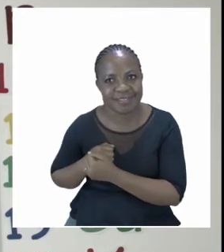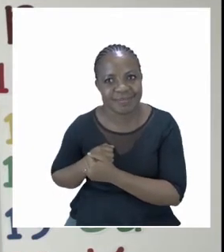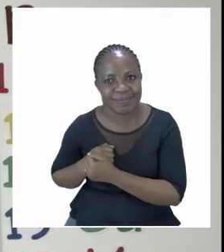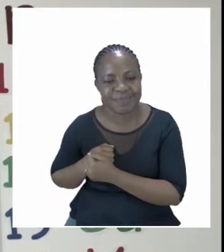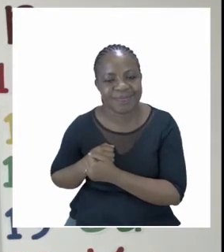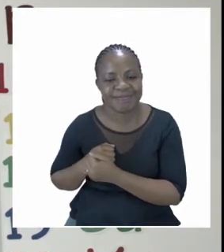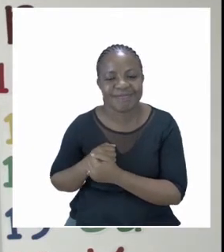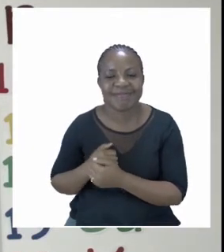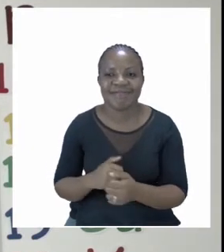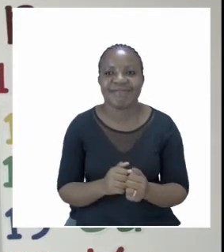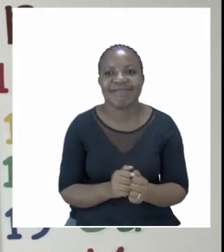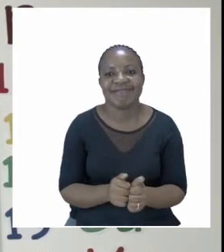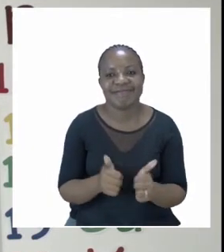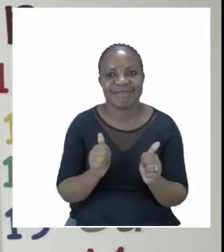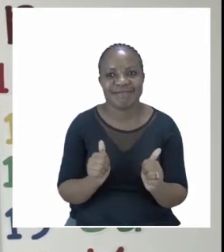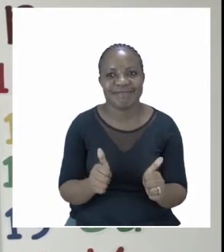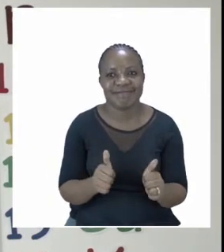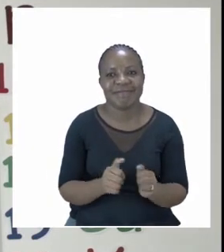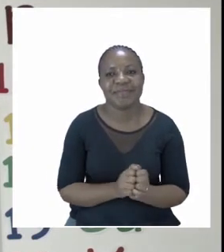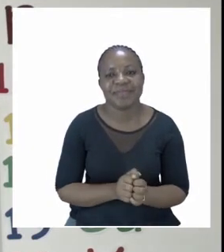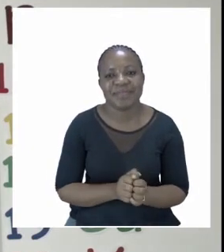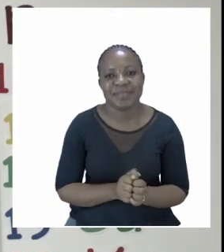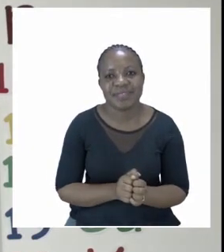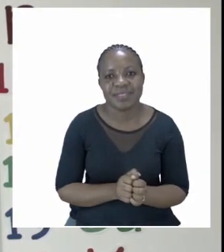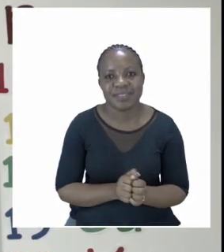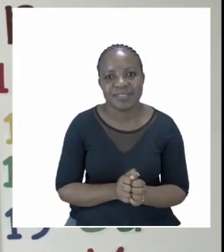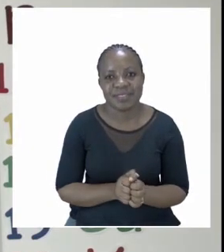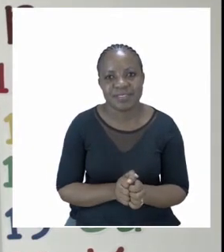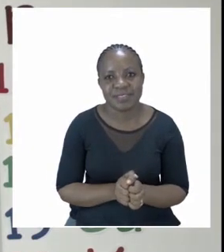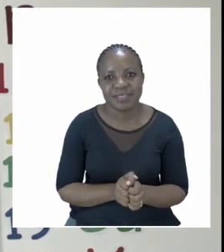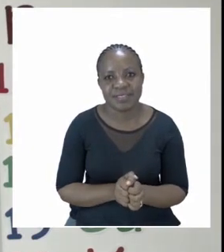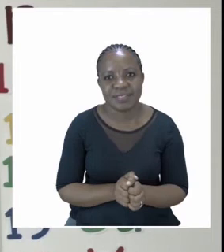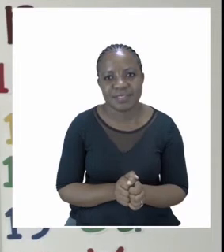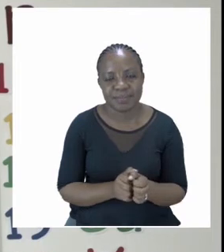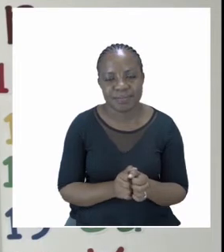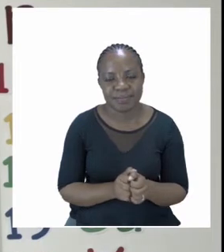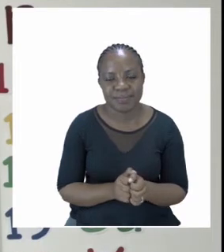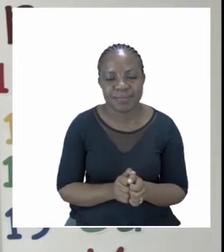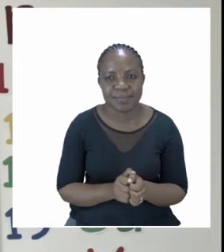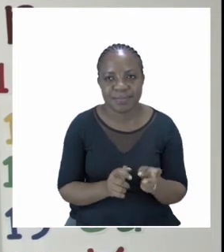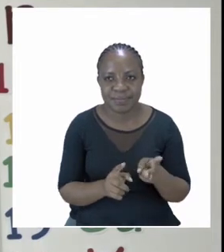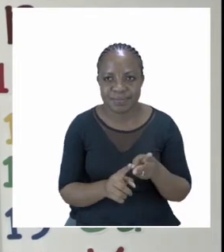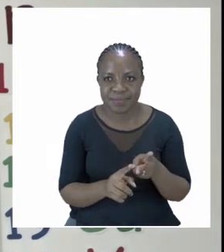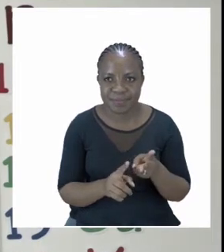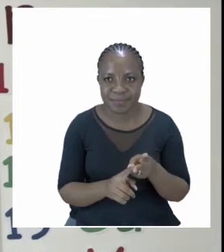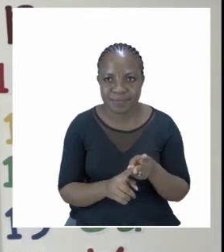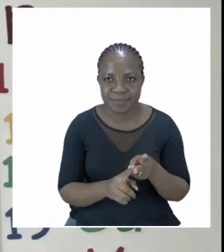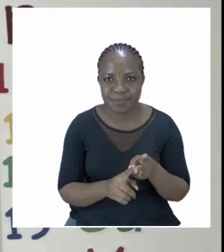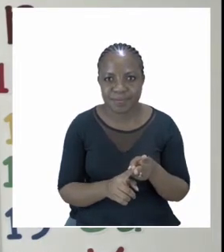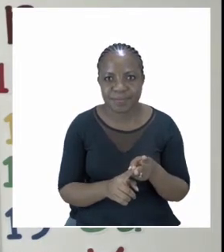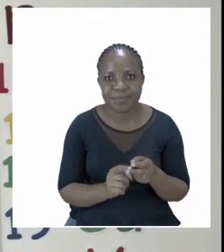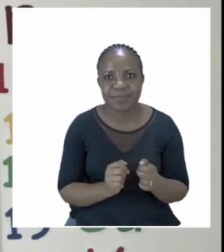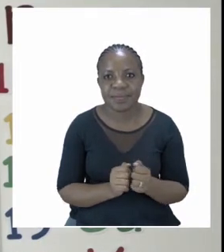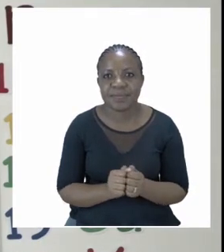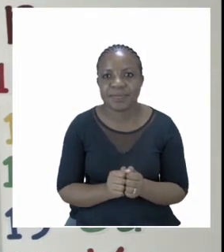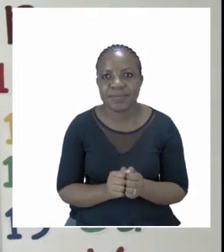Very good. The next person in the family that we're going to read the name for